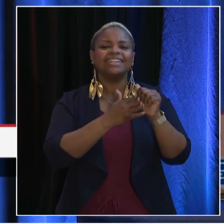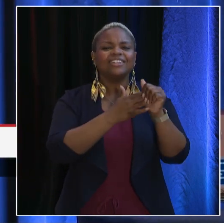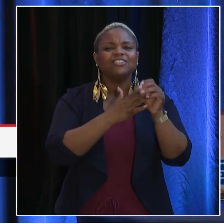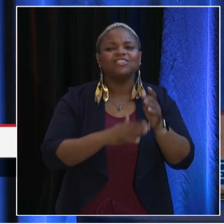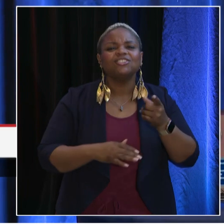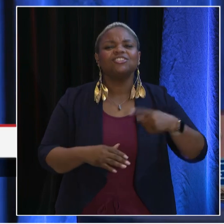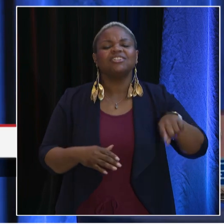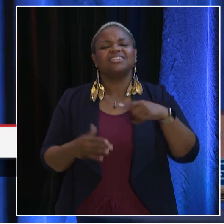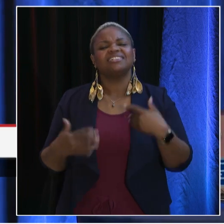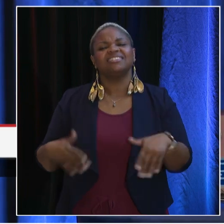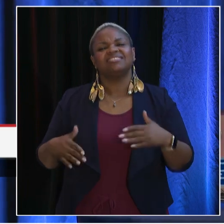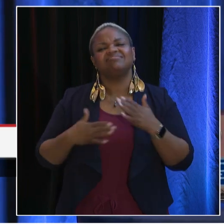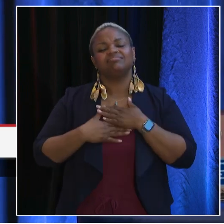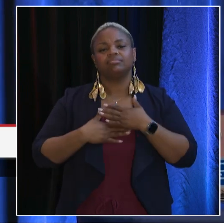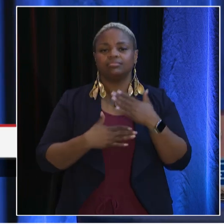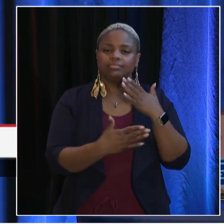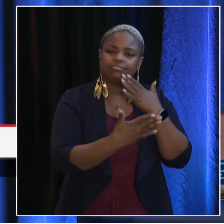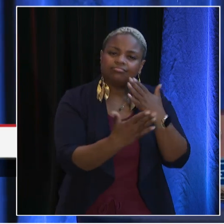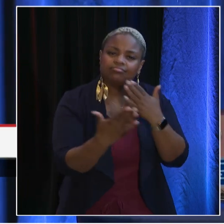thank